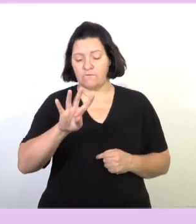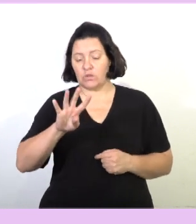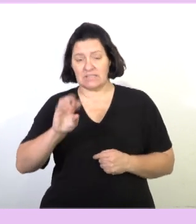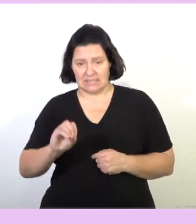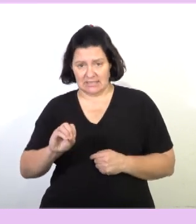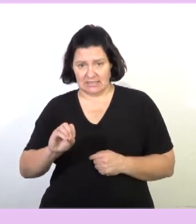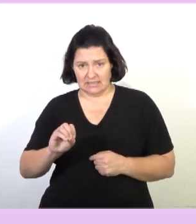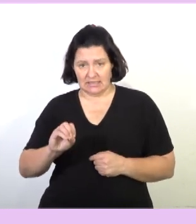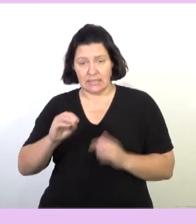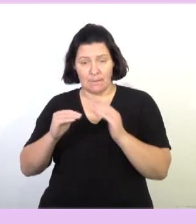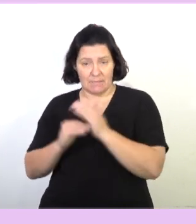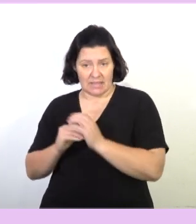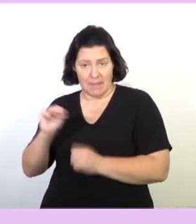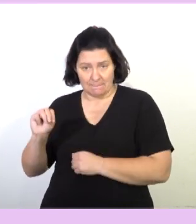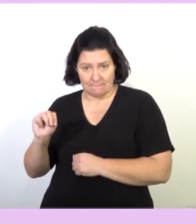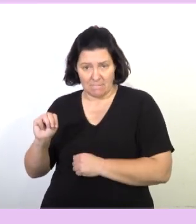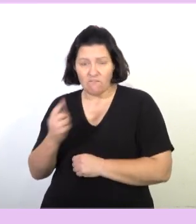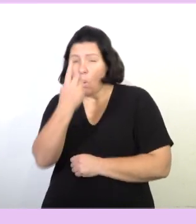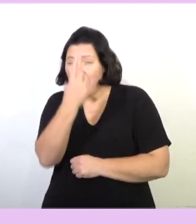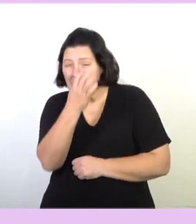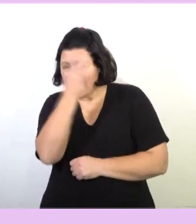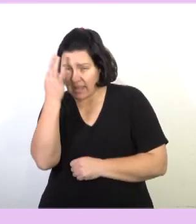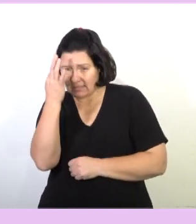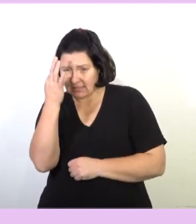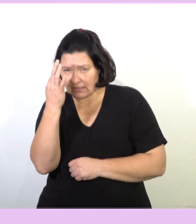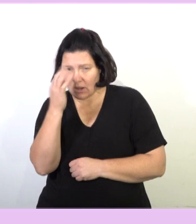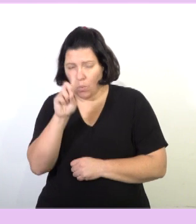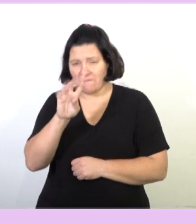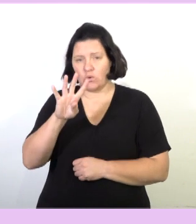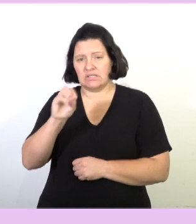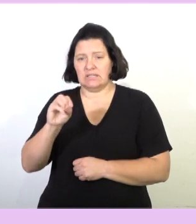meters per minute.